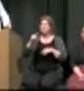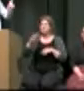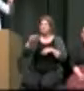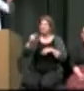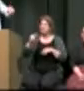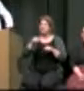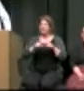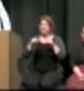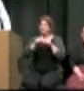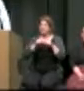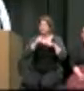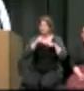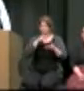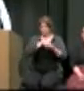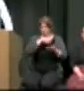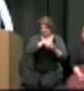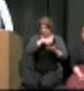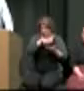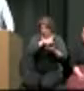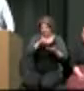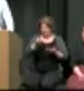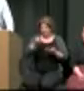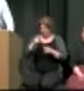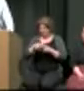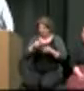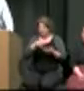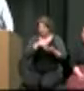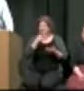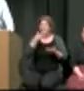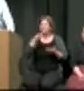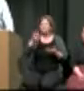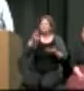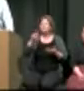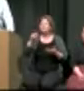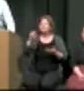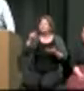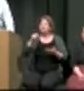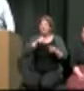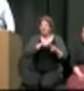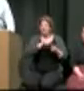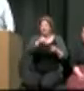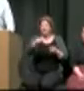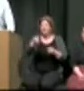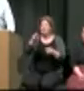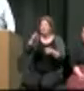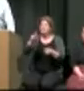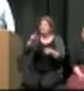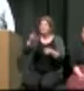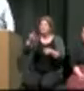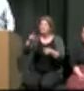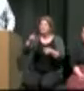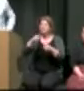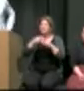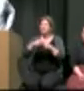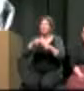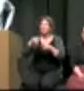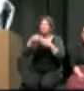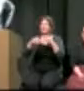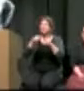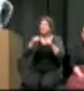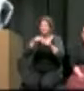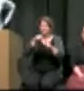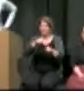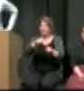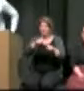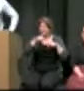one that Courtney mentioned, the dredge staging area, is up at Front Street, and the other one's down at Peck Road at the sediment processing area. So